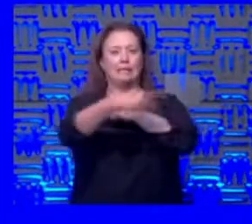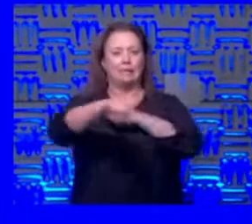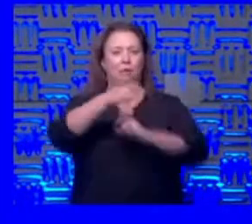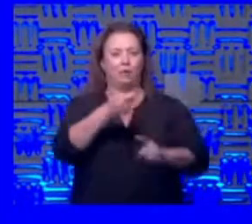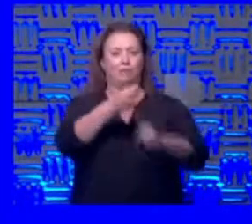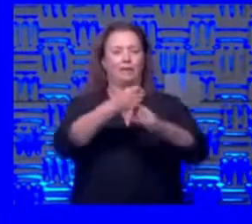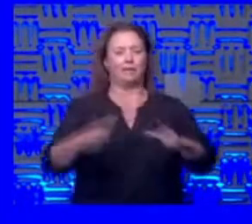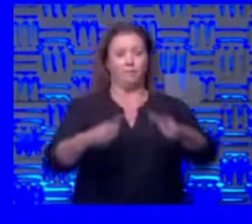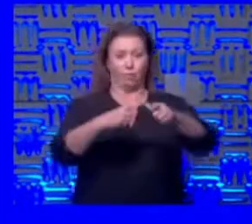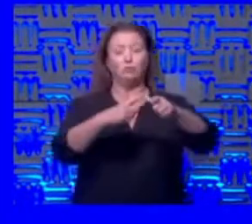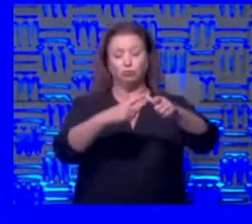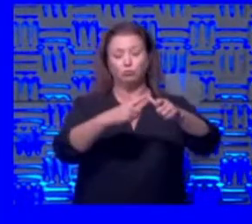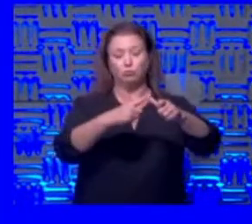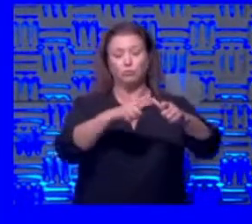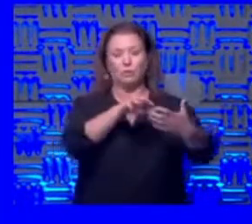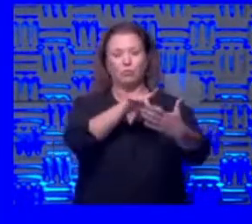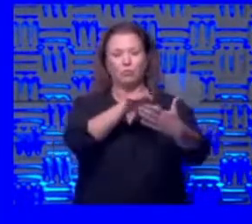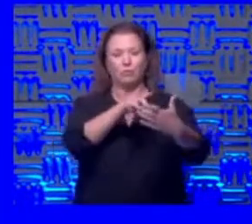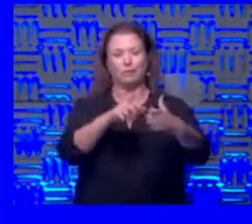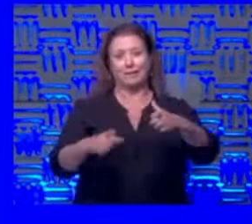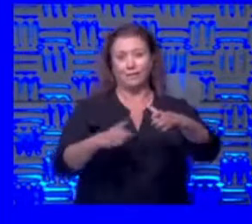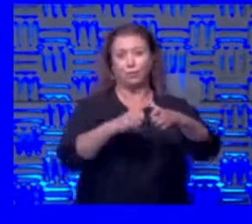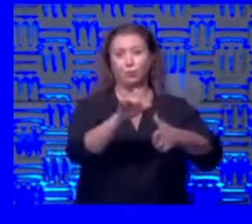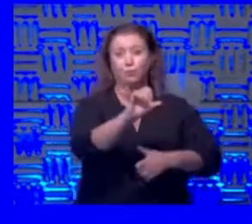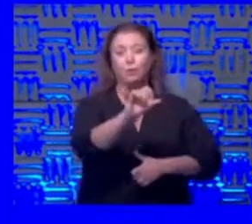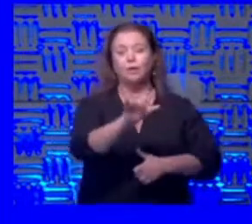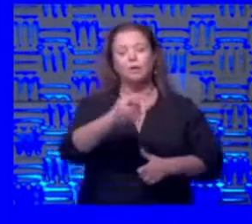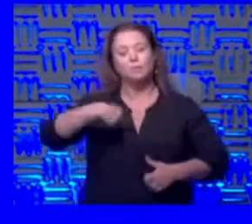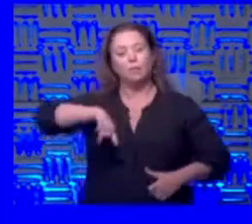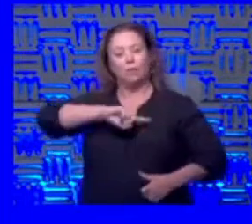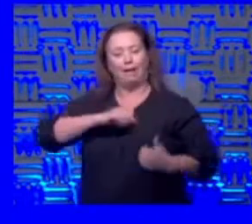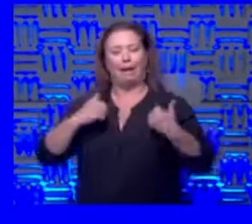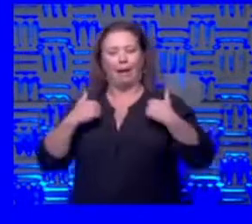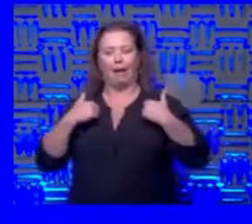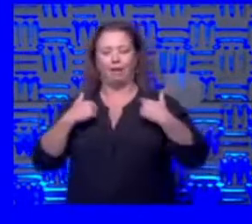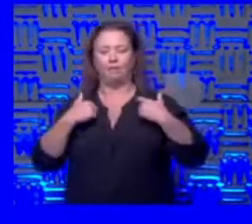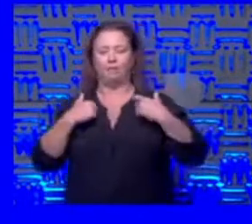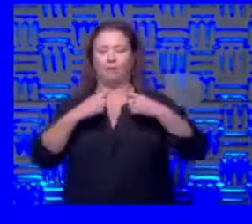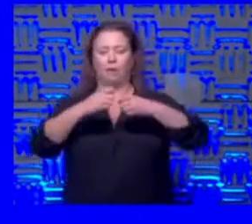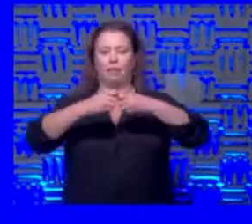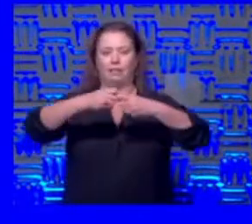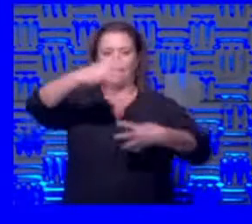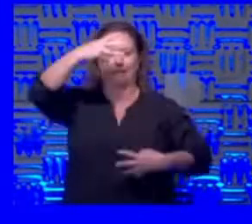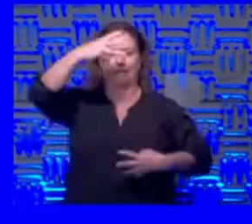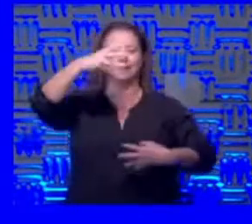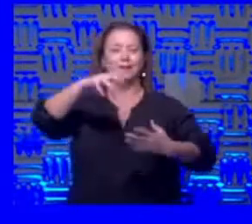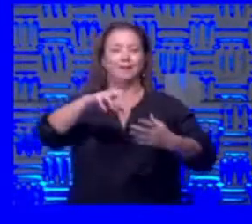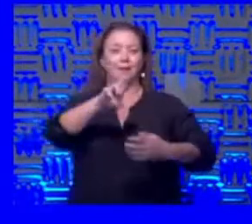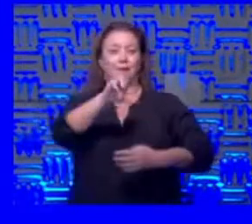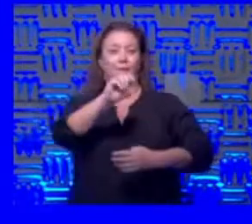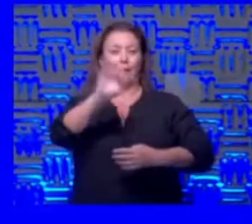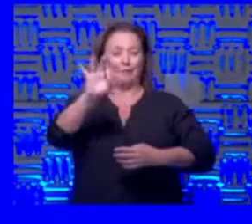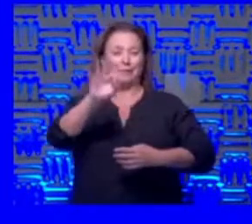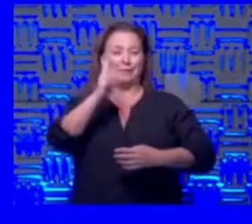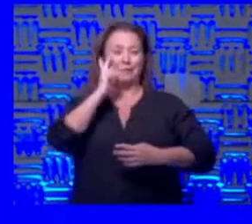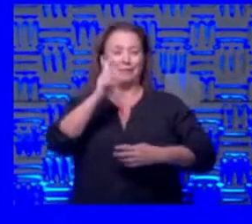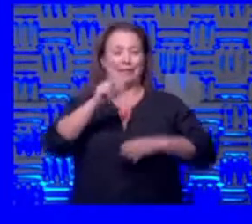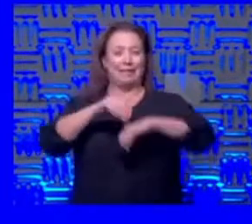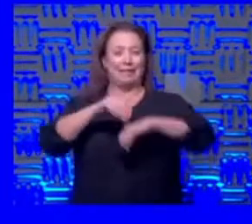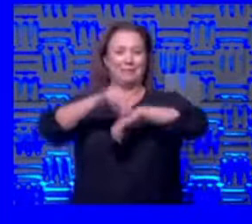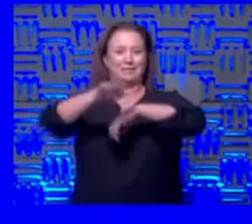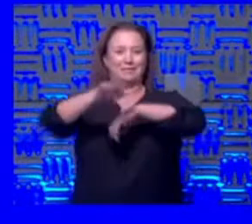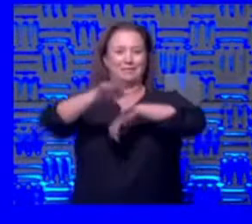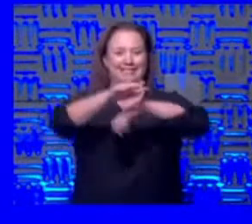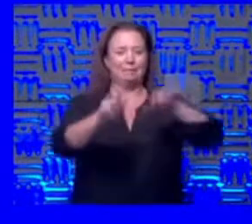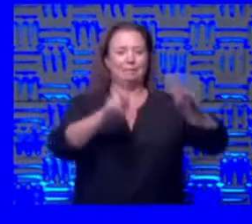affected first by it, so they were doing those studies. But we do have a long litany of references, and I know, Jill, you've seen it and have forwarded on to a number of